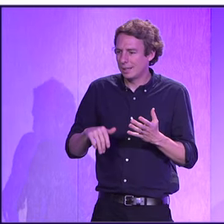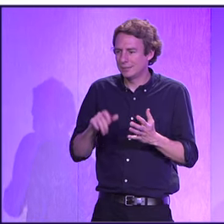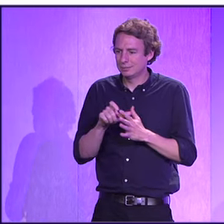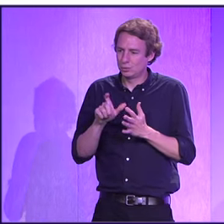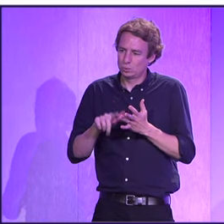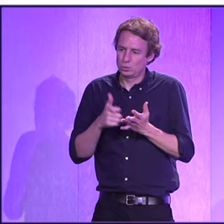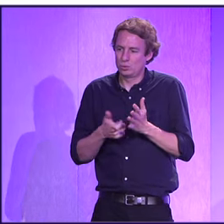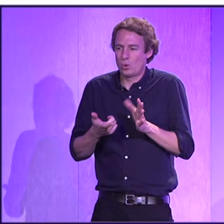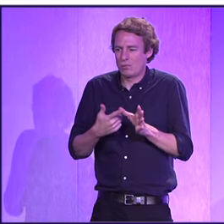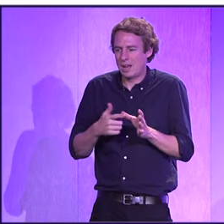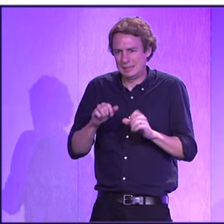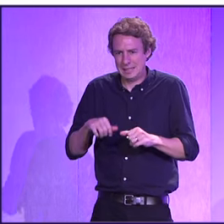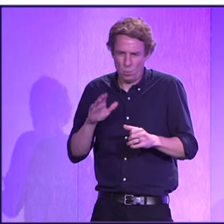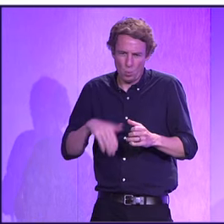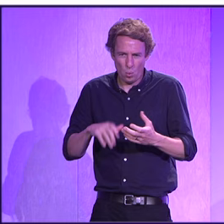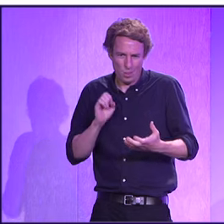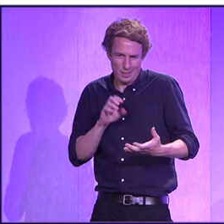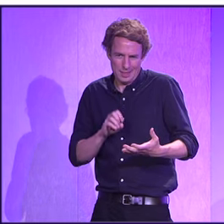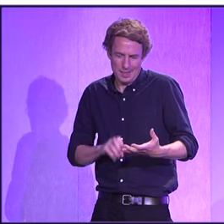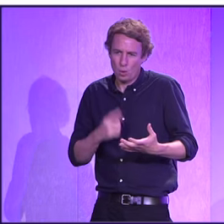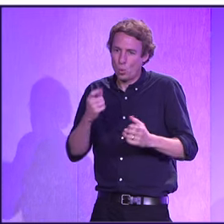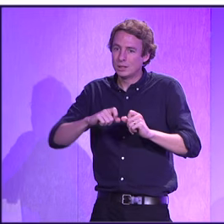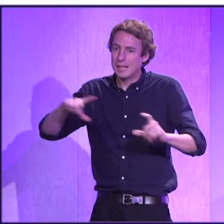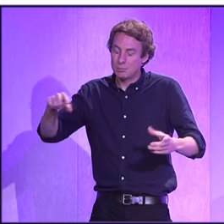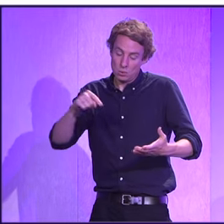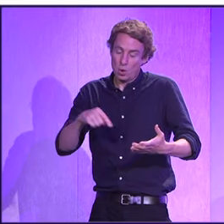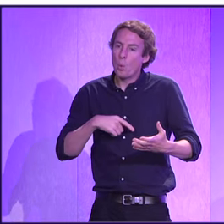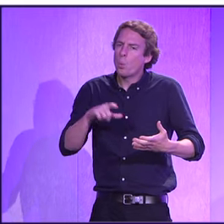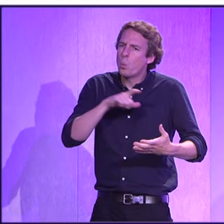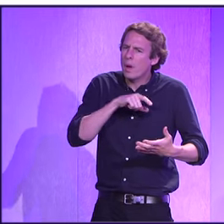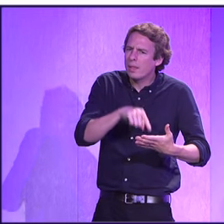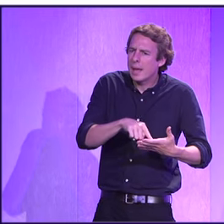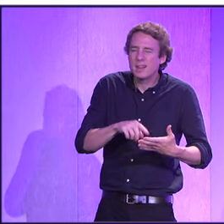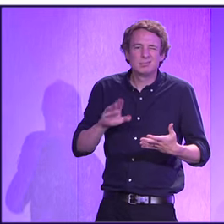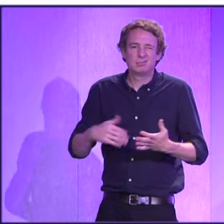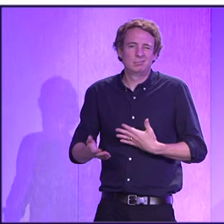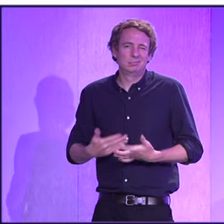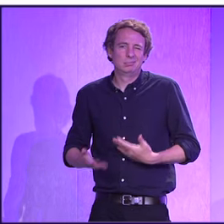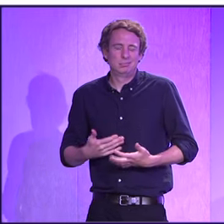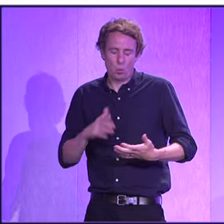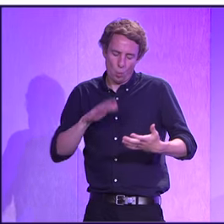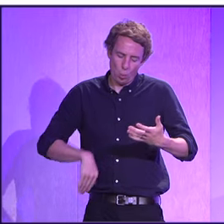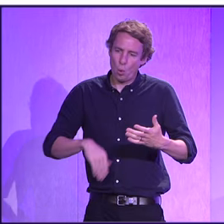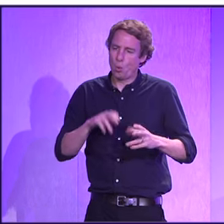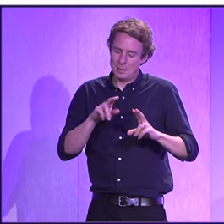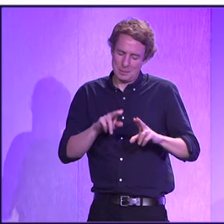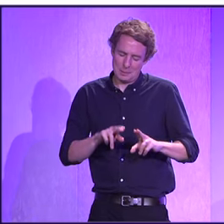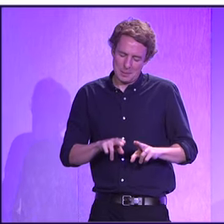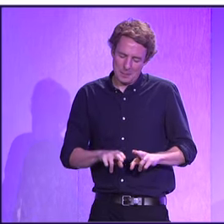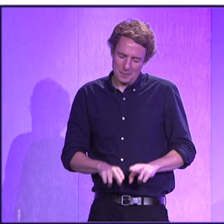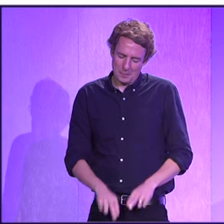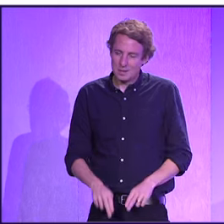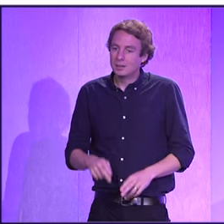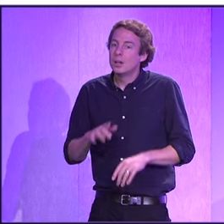one dashboard. Really, put the metrics everywhere. Don't tell them why you're measuring things, but just measure everything. And when that